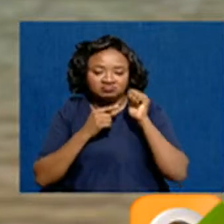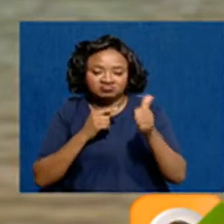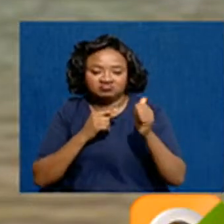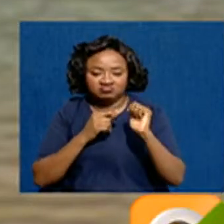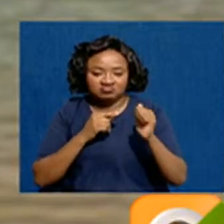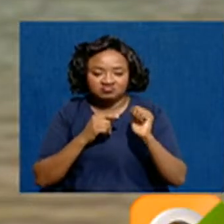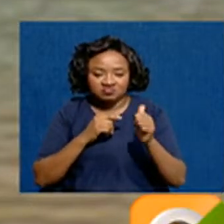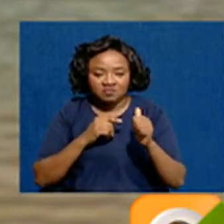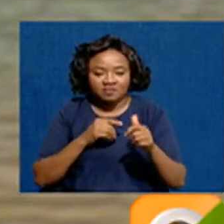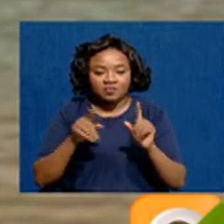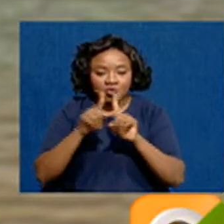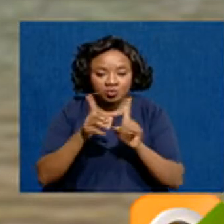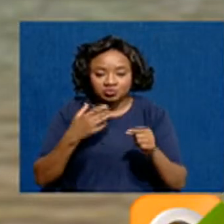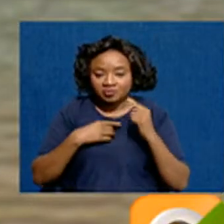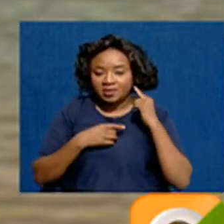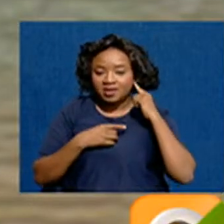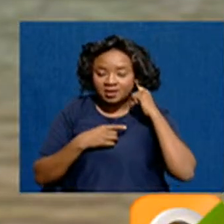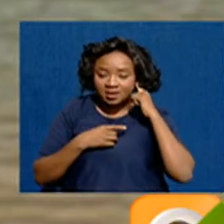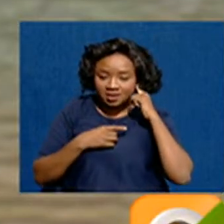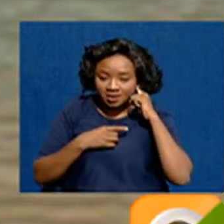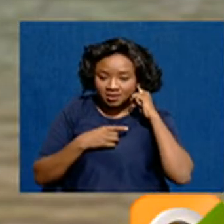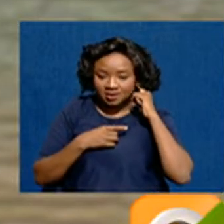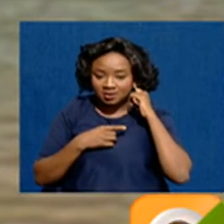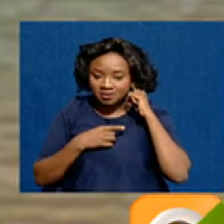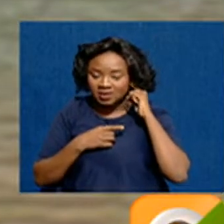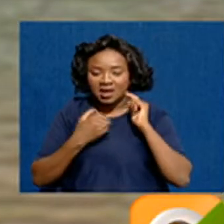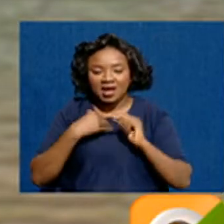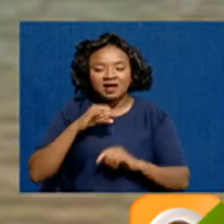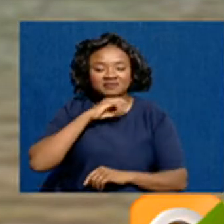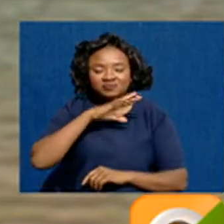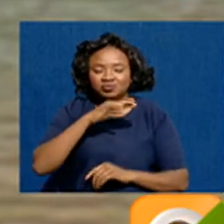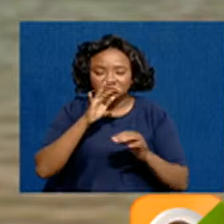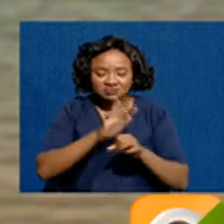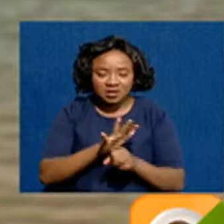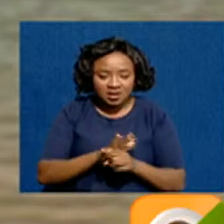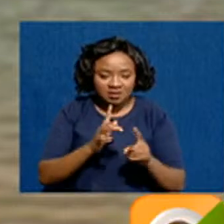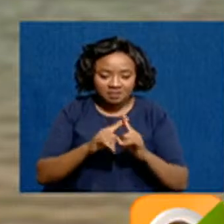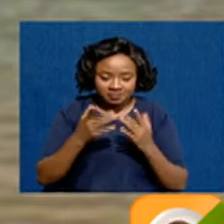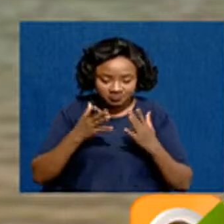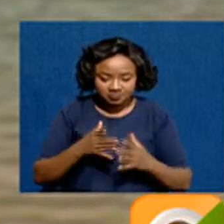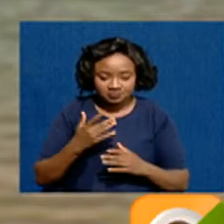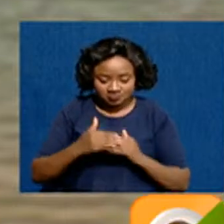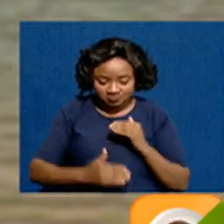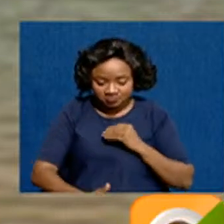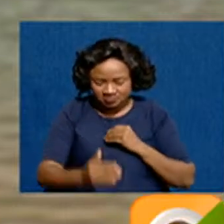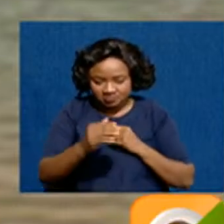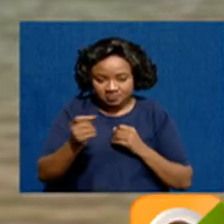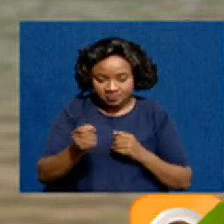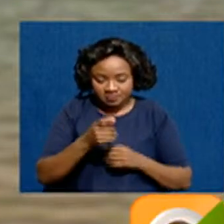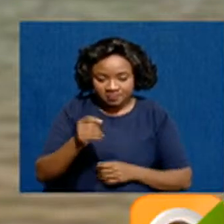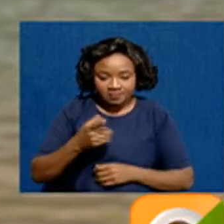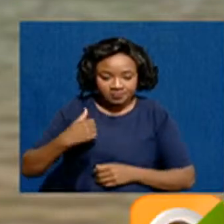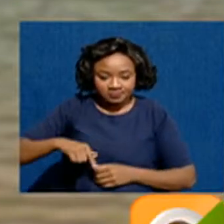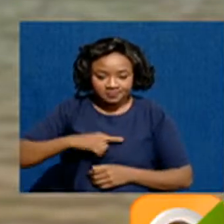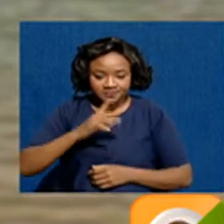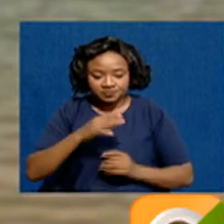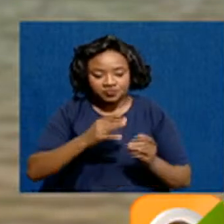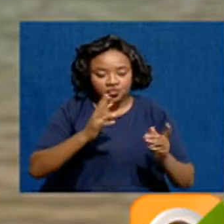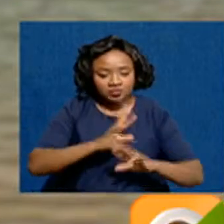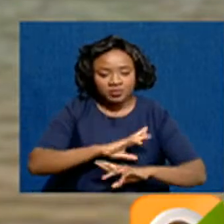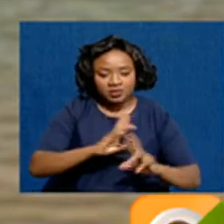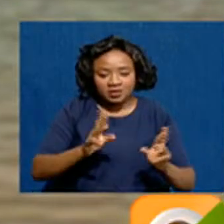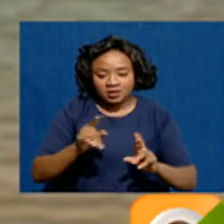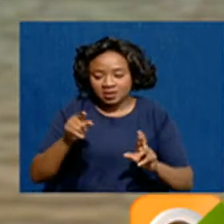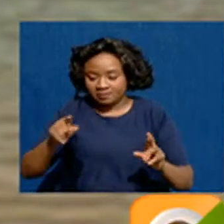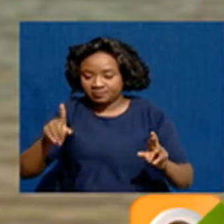airport. Amidst all the noise, we are now going to decommission in the next few months Terminal 1E. You see